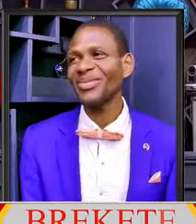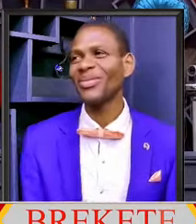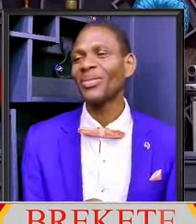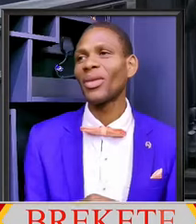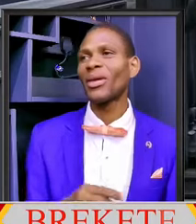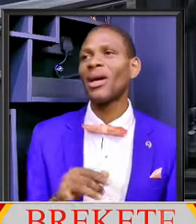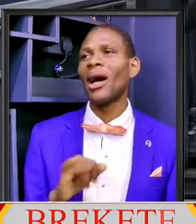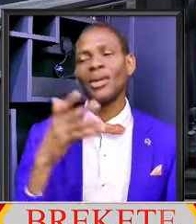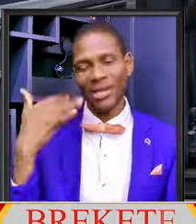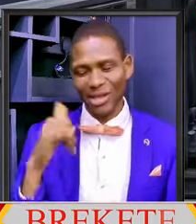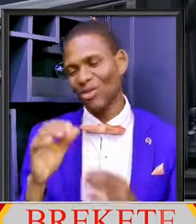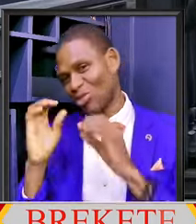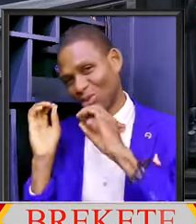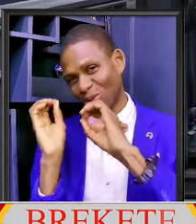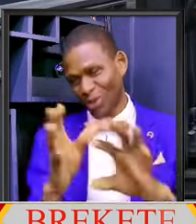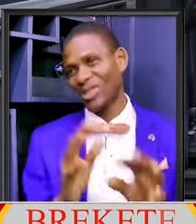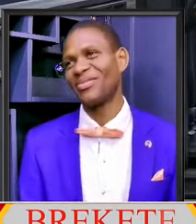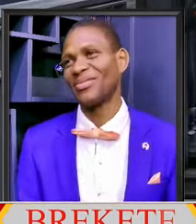I go straight through. Oh.